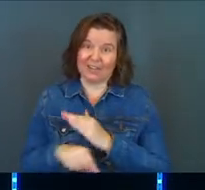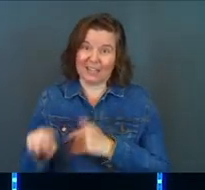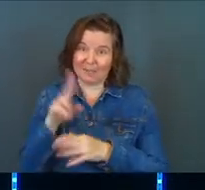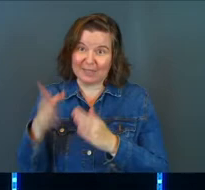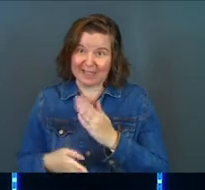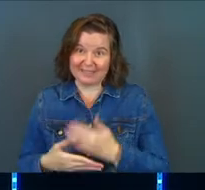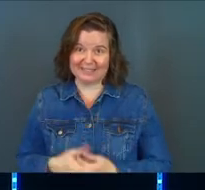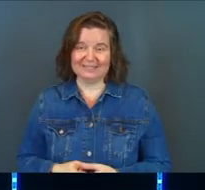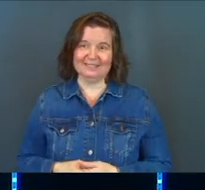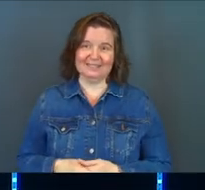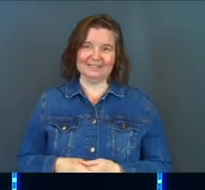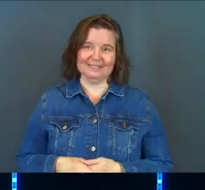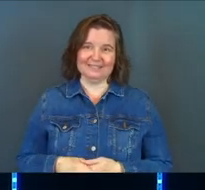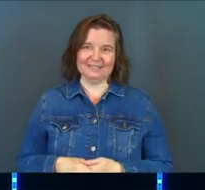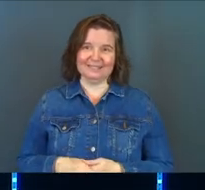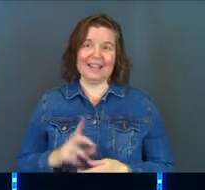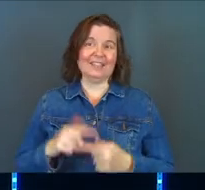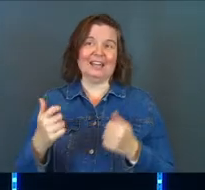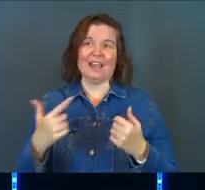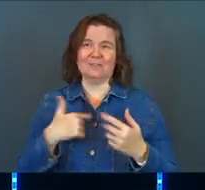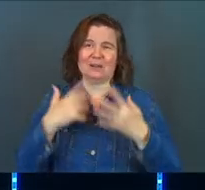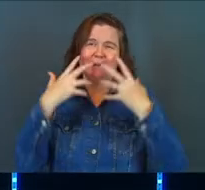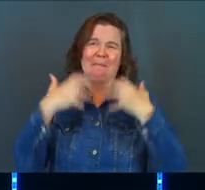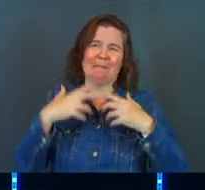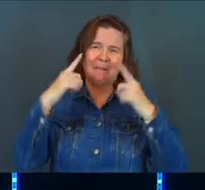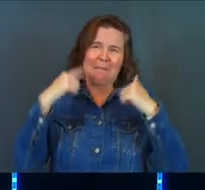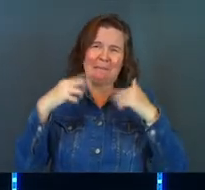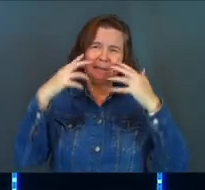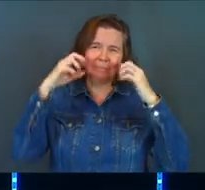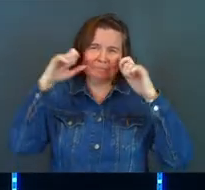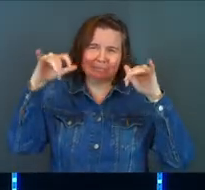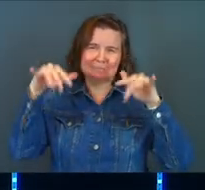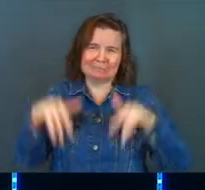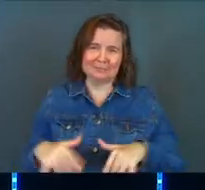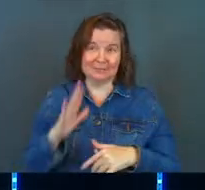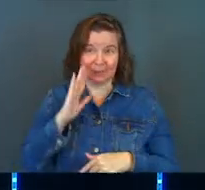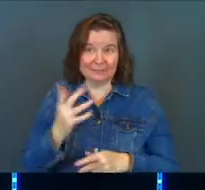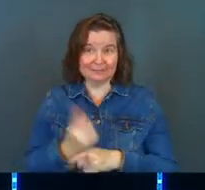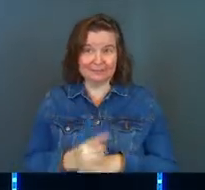them at the end. And then everybody's going to bawl, you know?